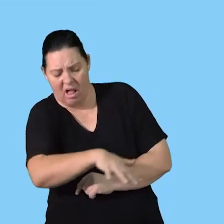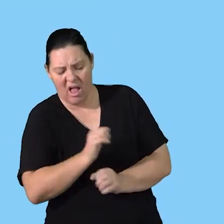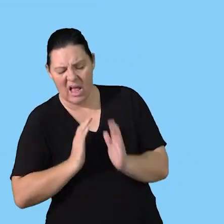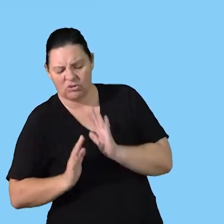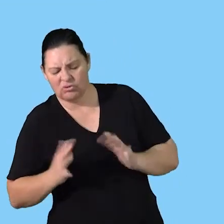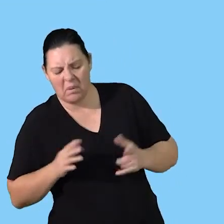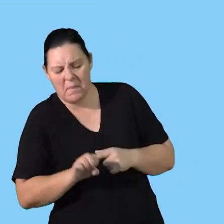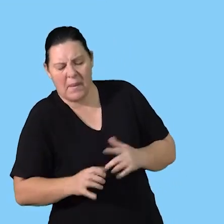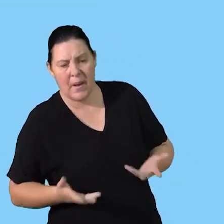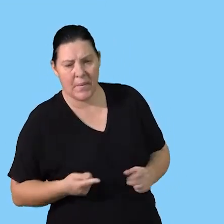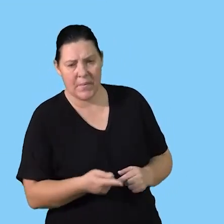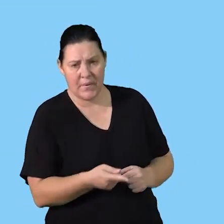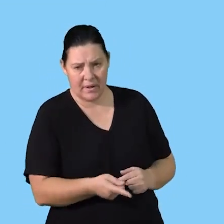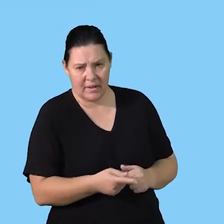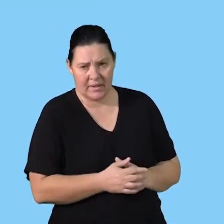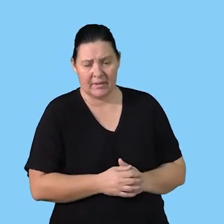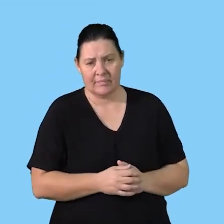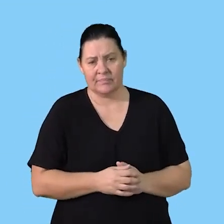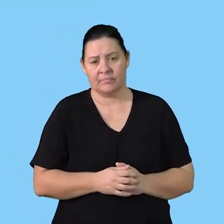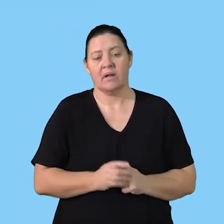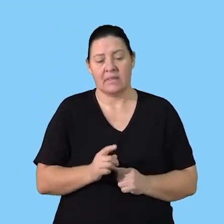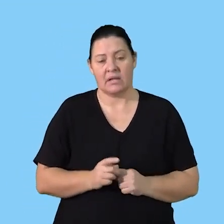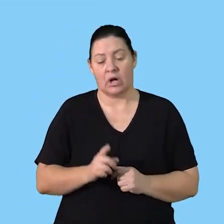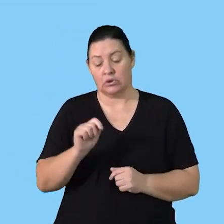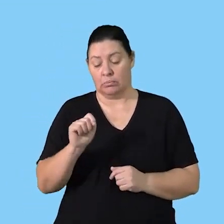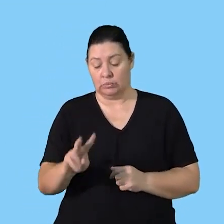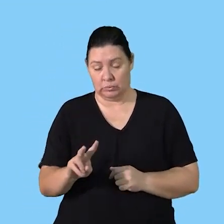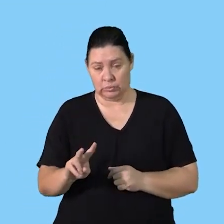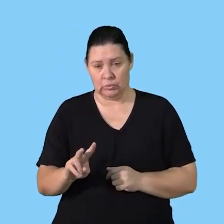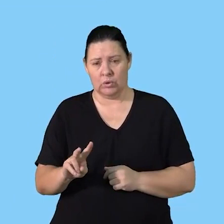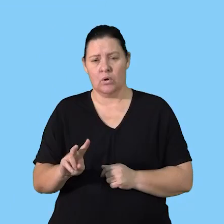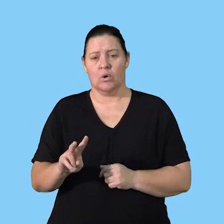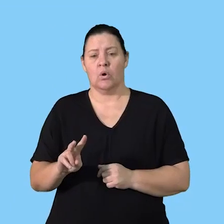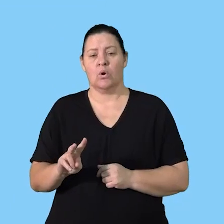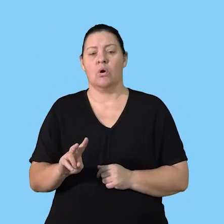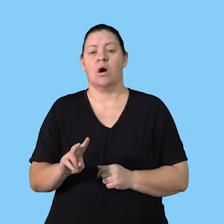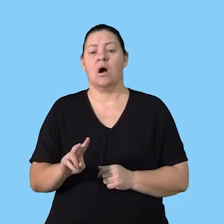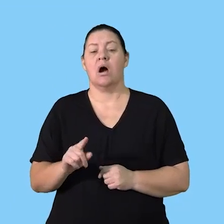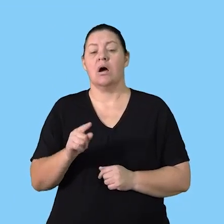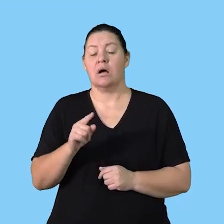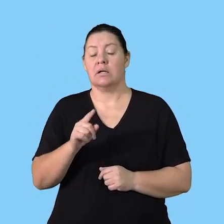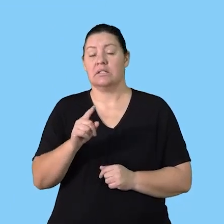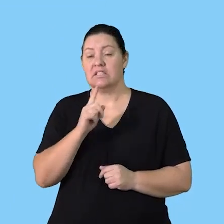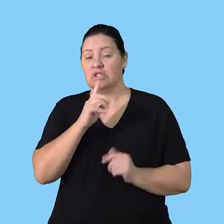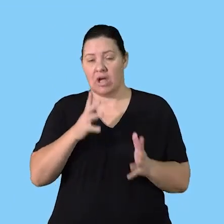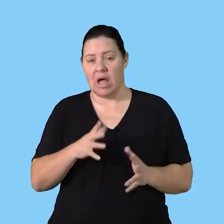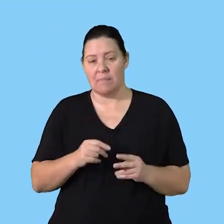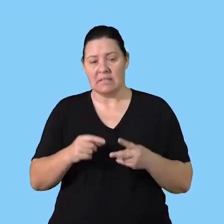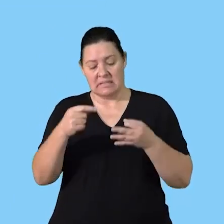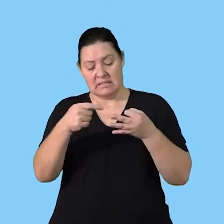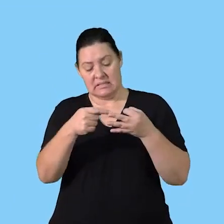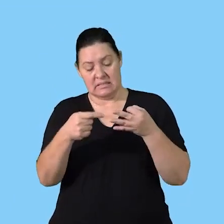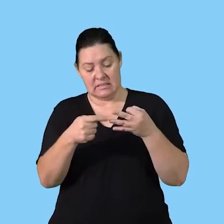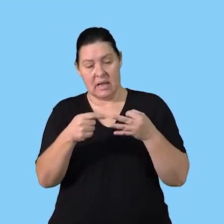area. Then in term 2, our teachers are expected to only choose one leader